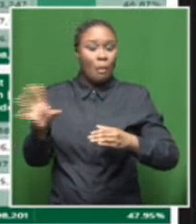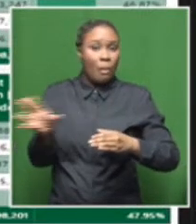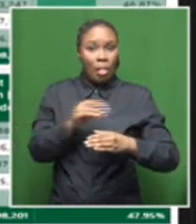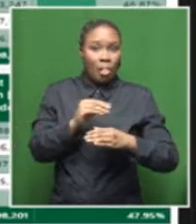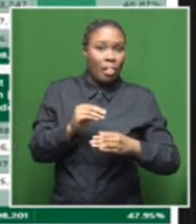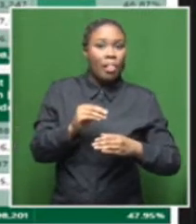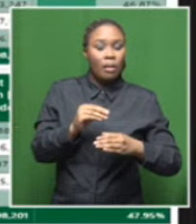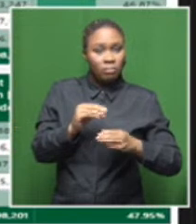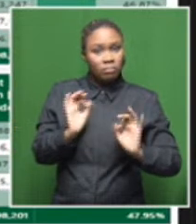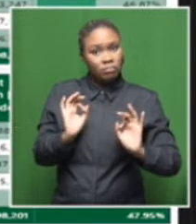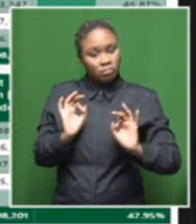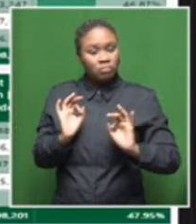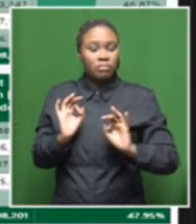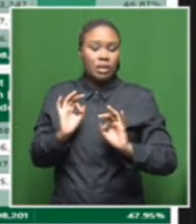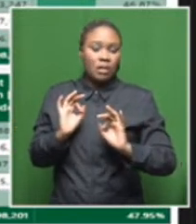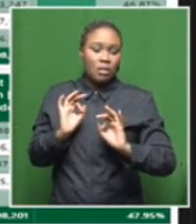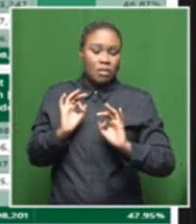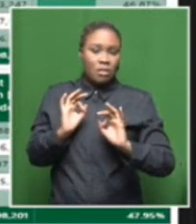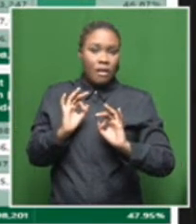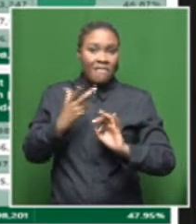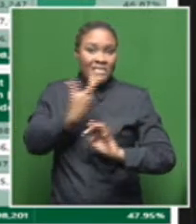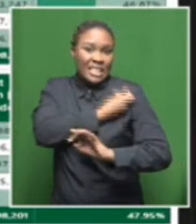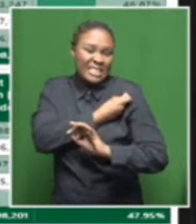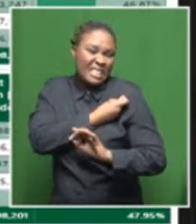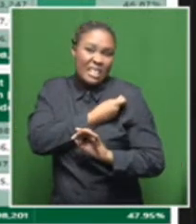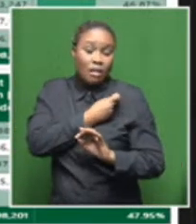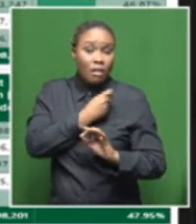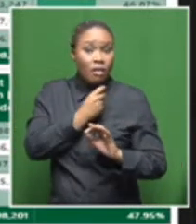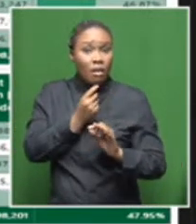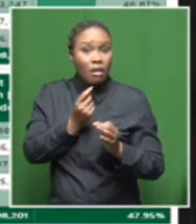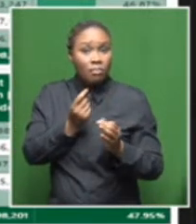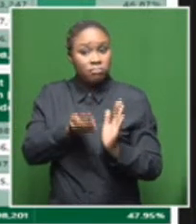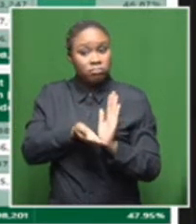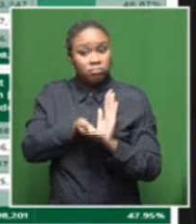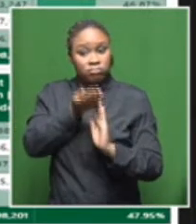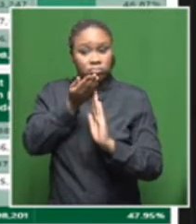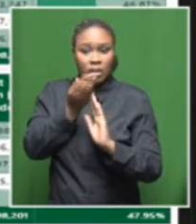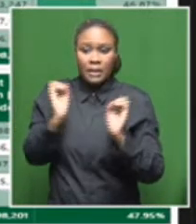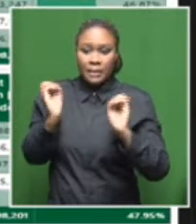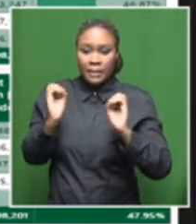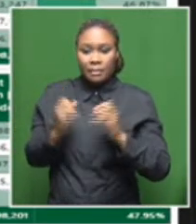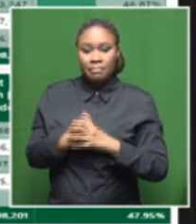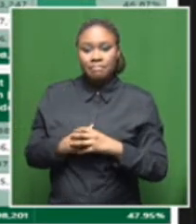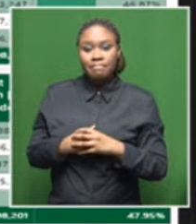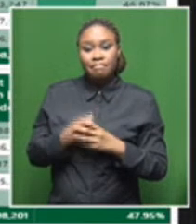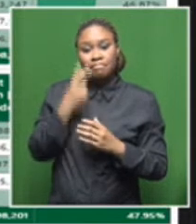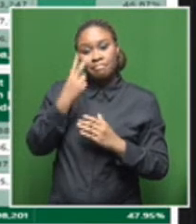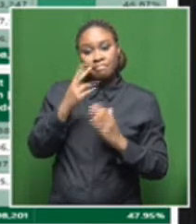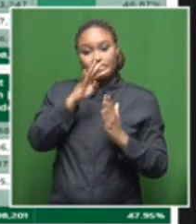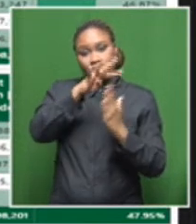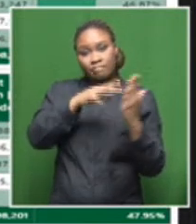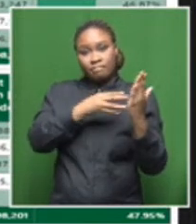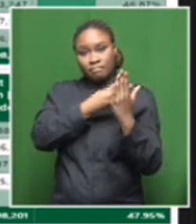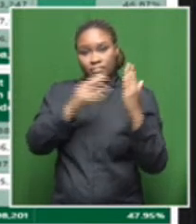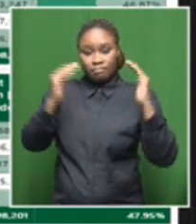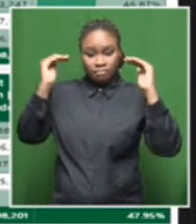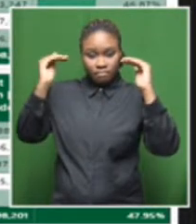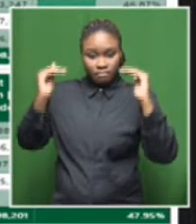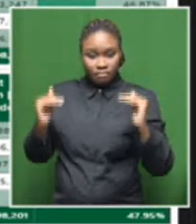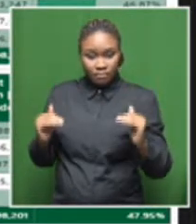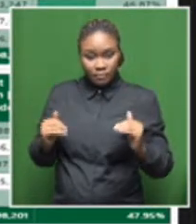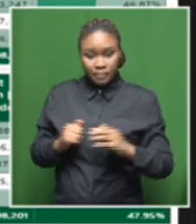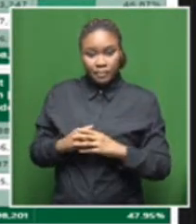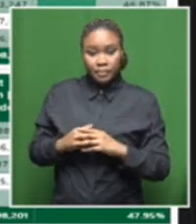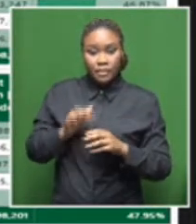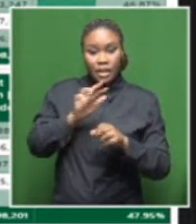You can see this on the public dashboard, where it shows that these 19 million adults constitute